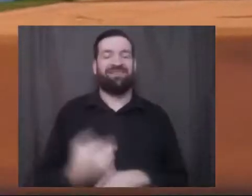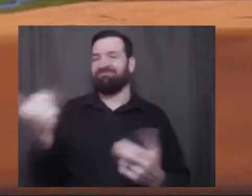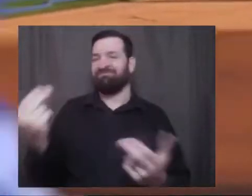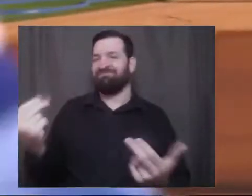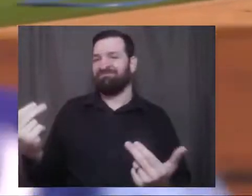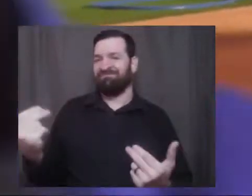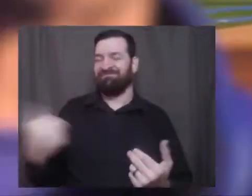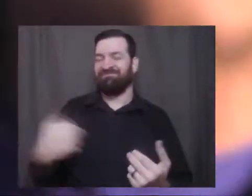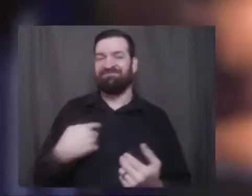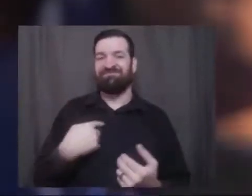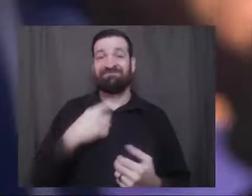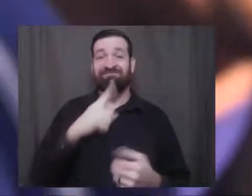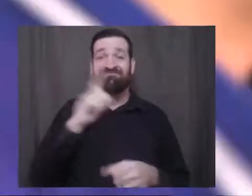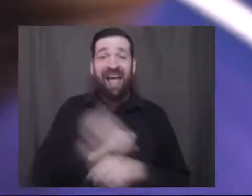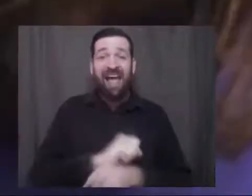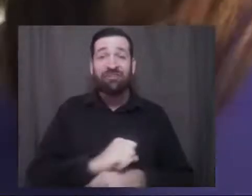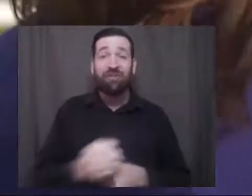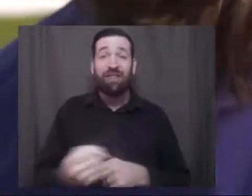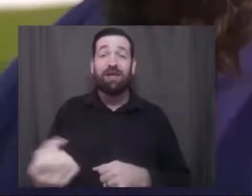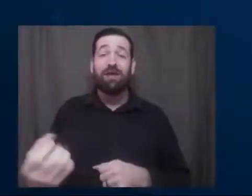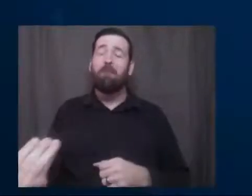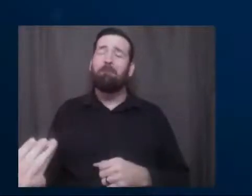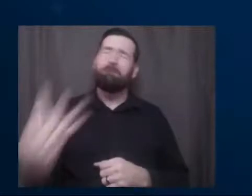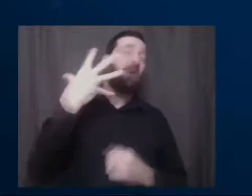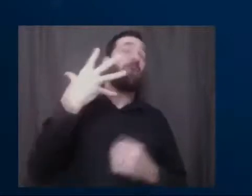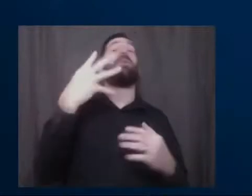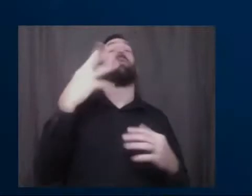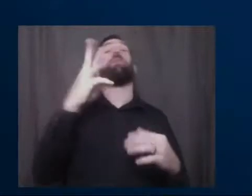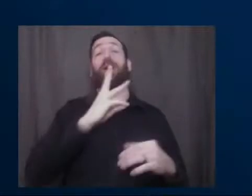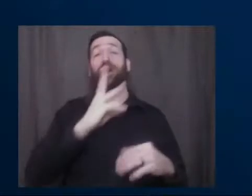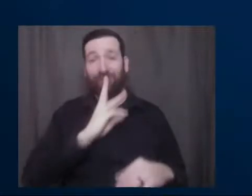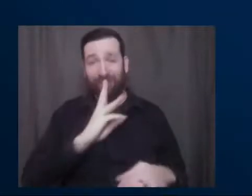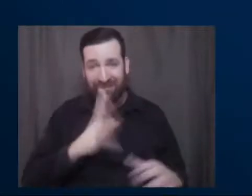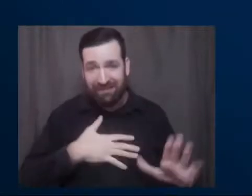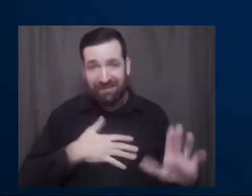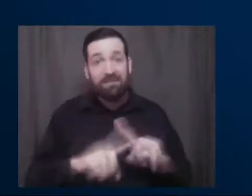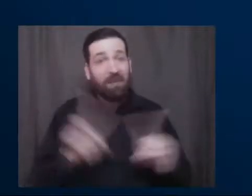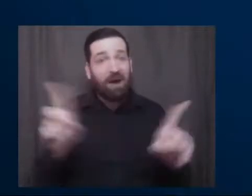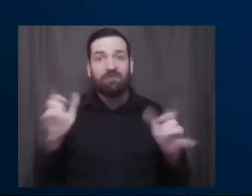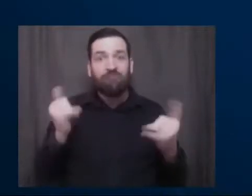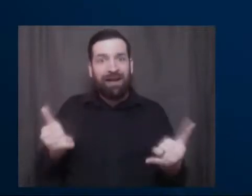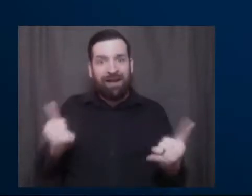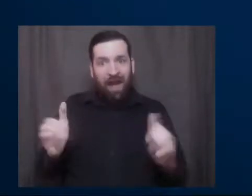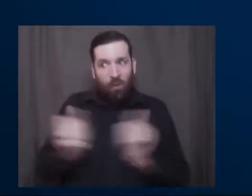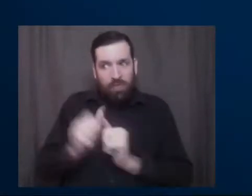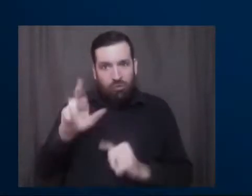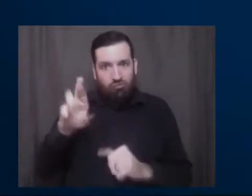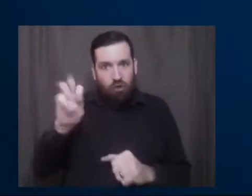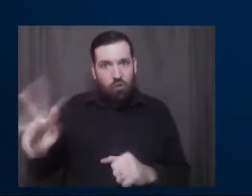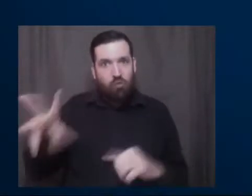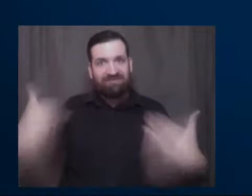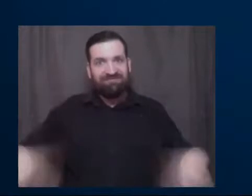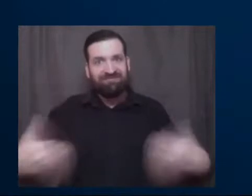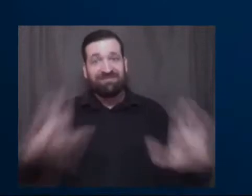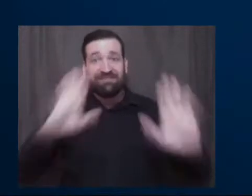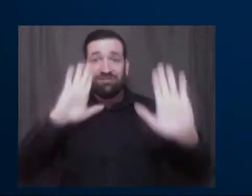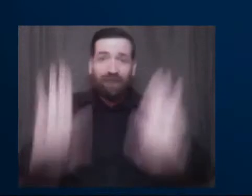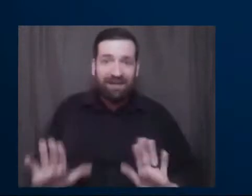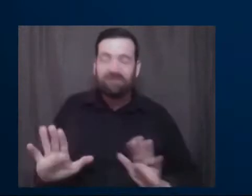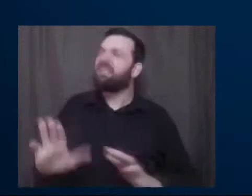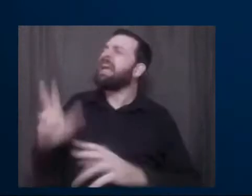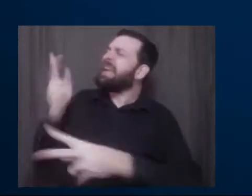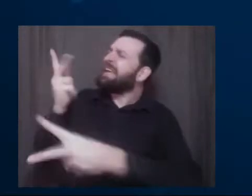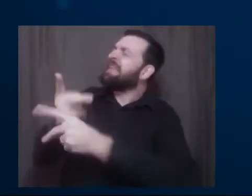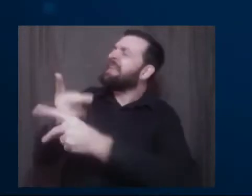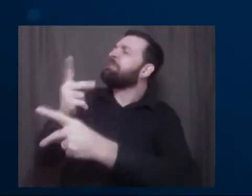I got it right in the face. But it was right, with the crew. It's so great. Again, it really is starting to warm up a little bit out